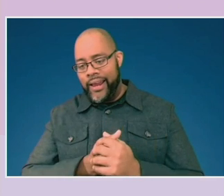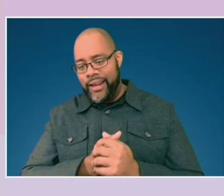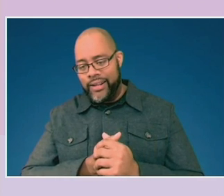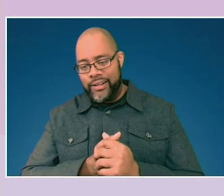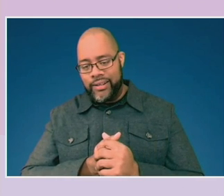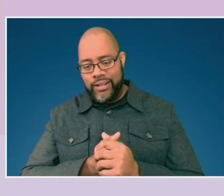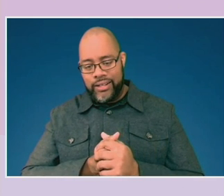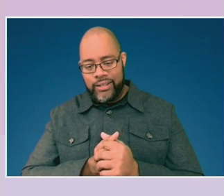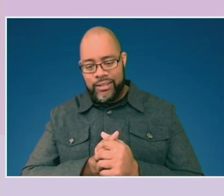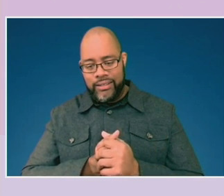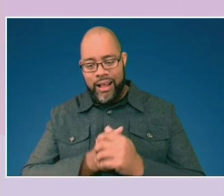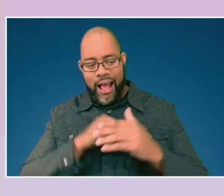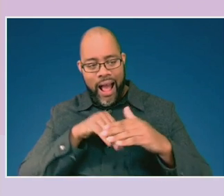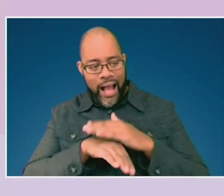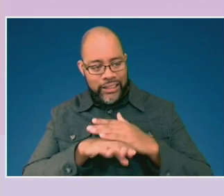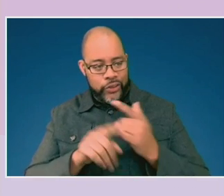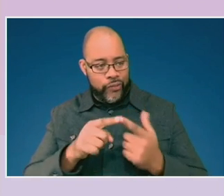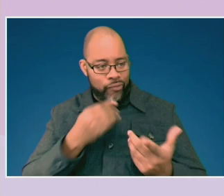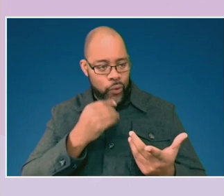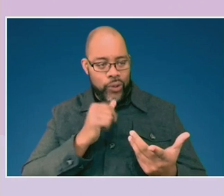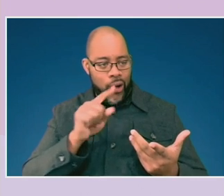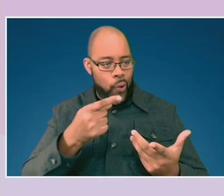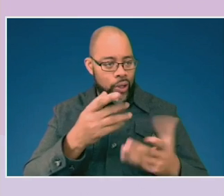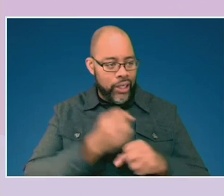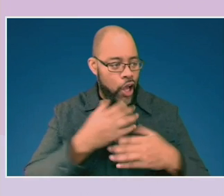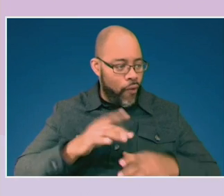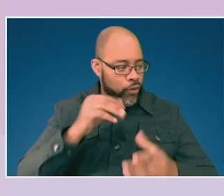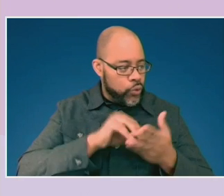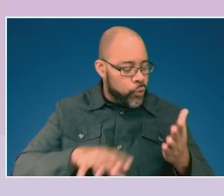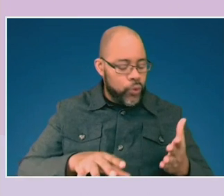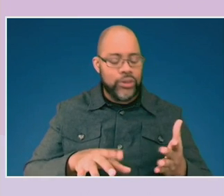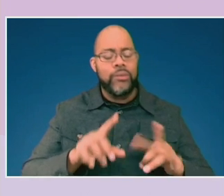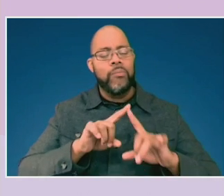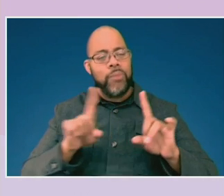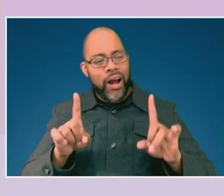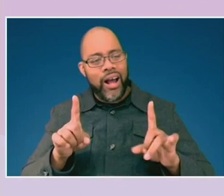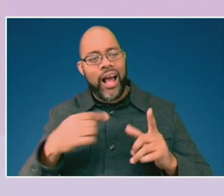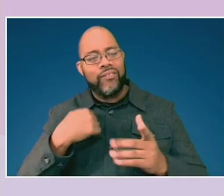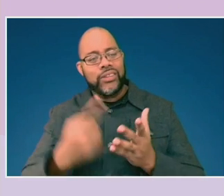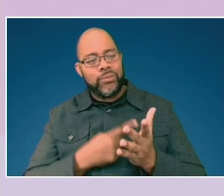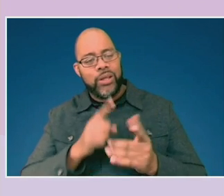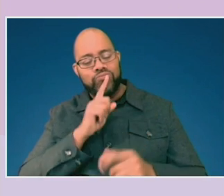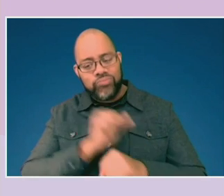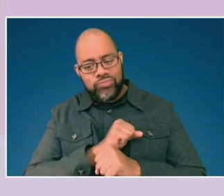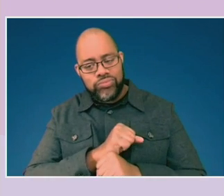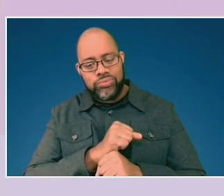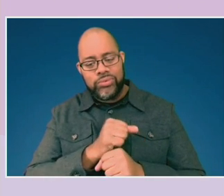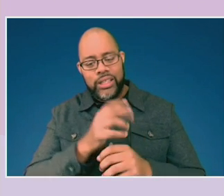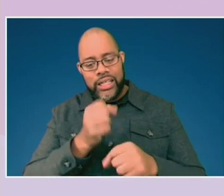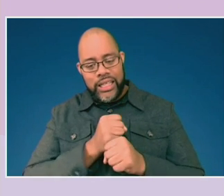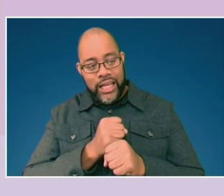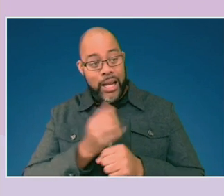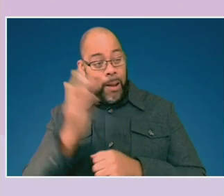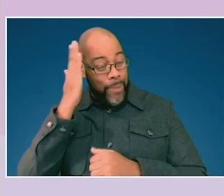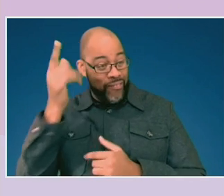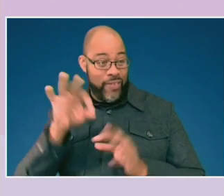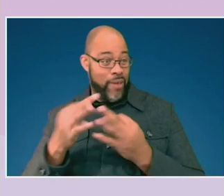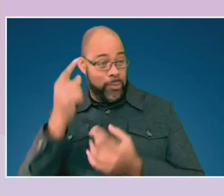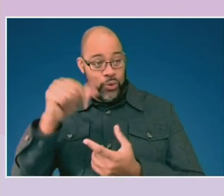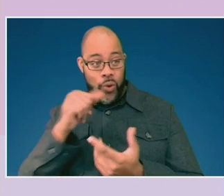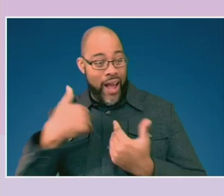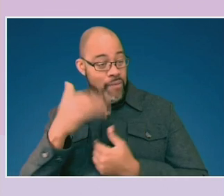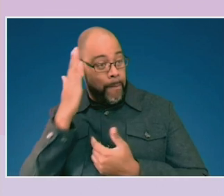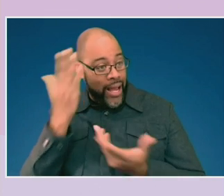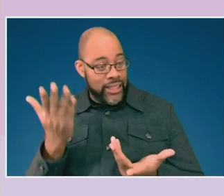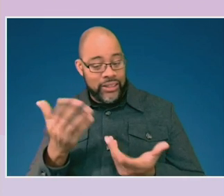getting the access to the food pantry. It's not just getting clothing for the student. But I mean, there's times when truly we're getting bunk beds for the family because they don't have bunk beds or a